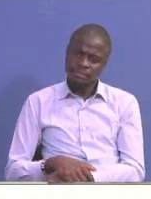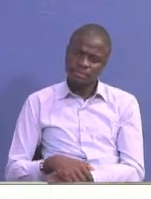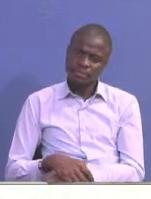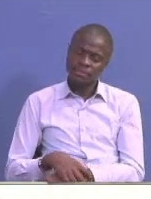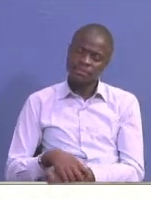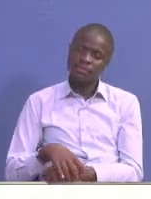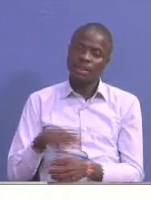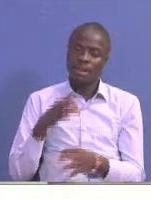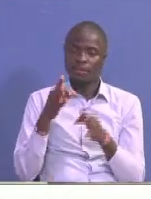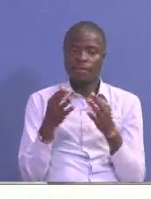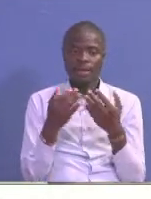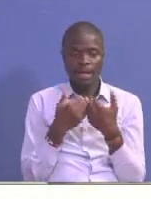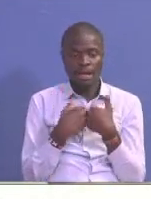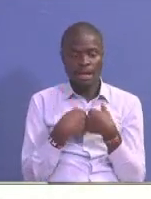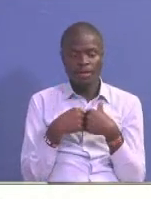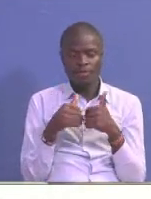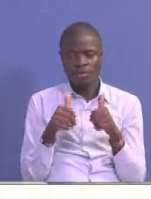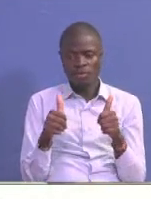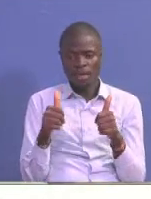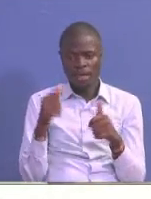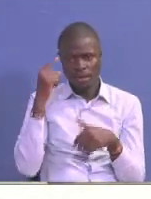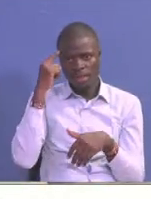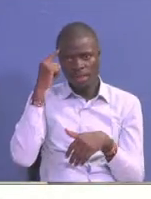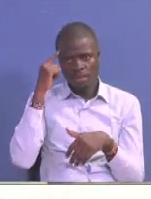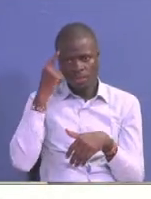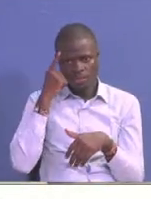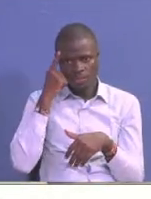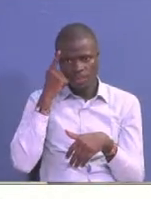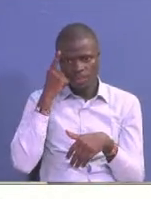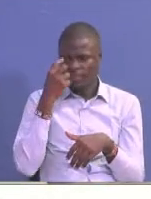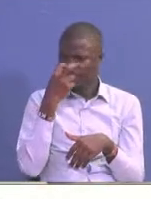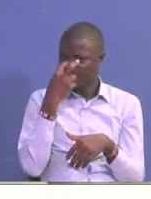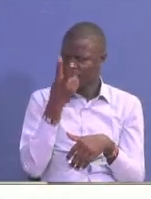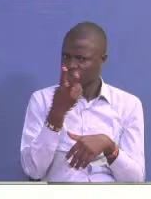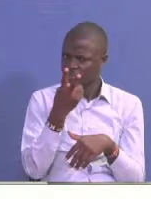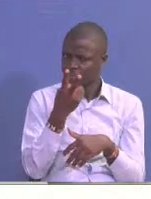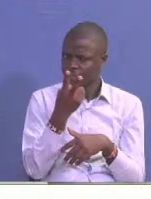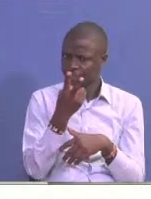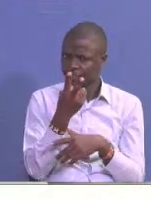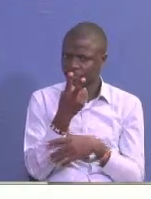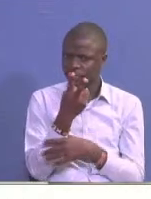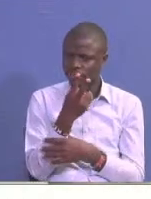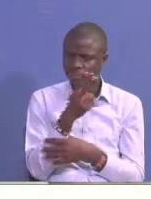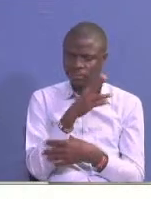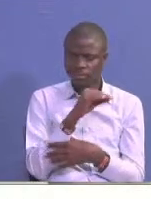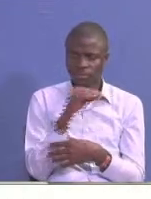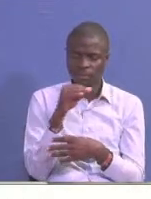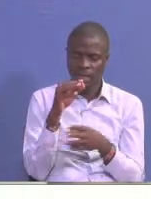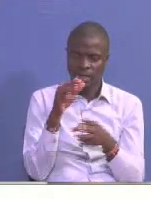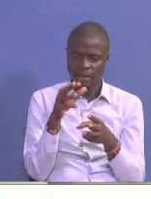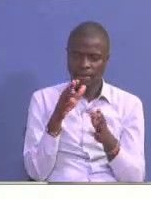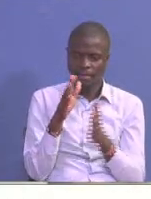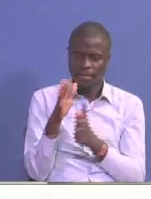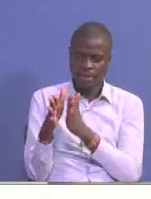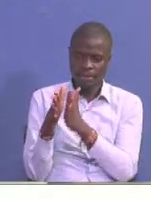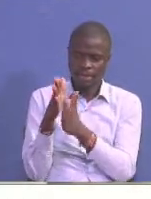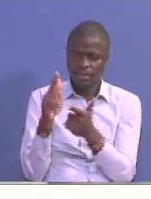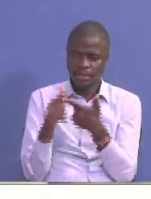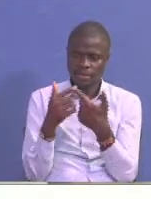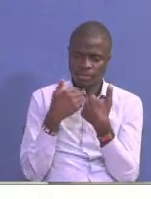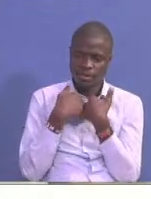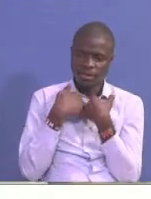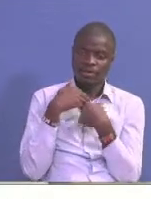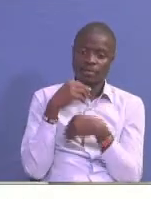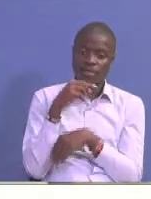if we have well thought vision and strategy to achieve